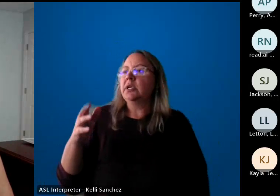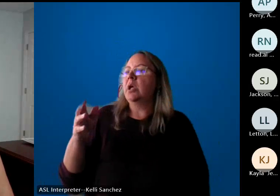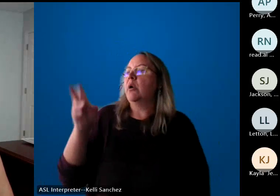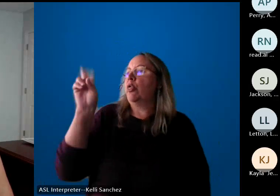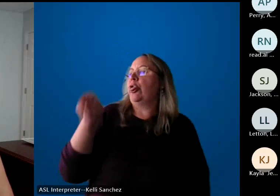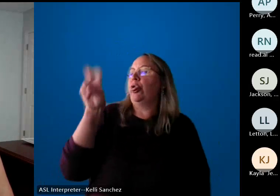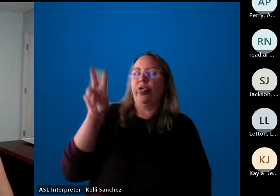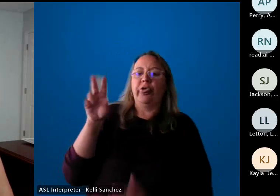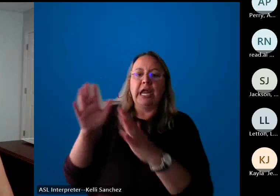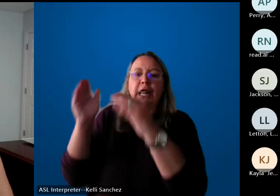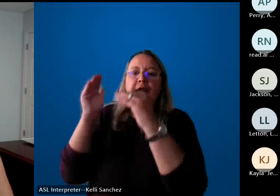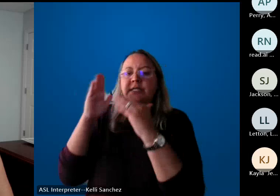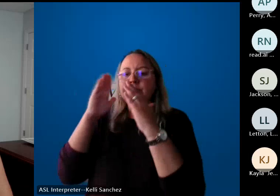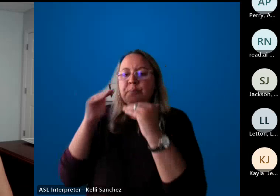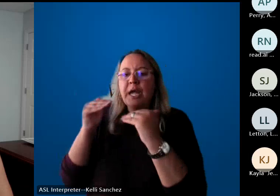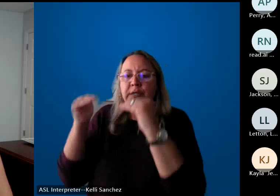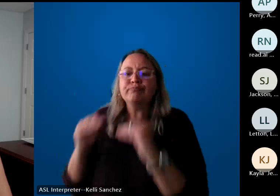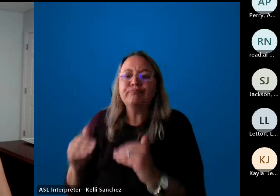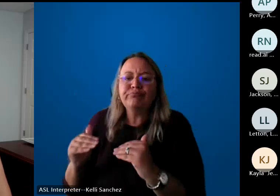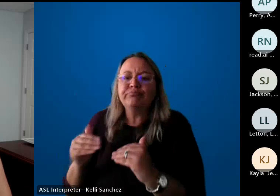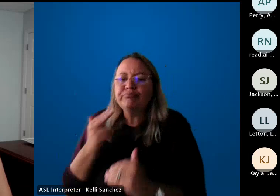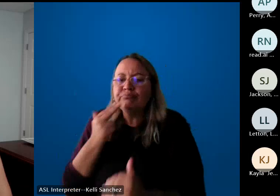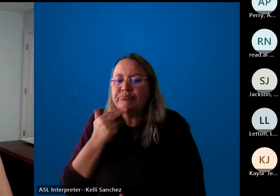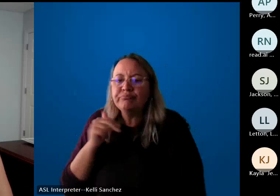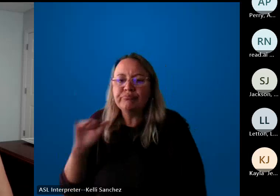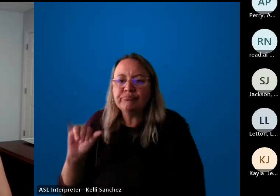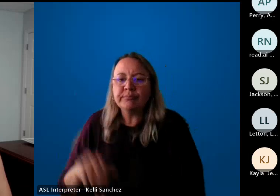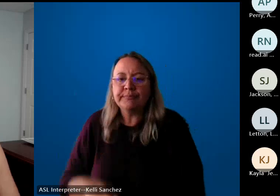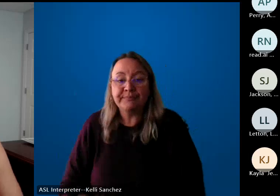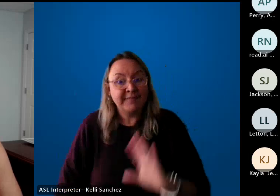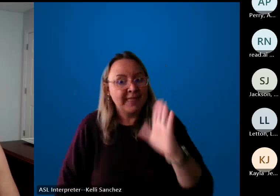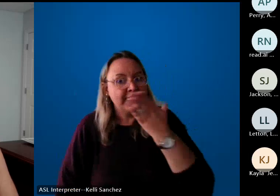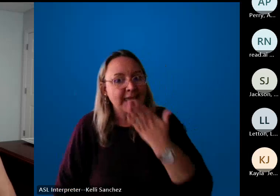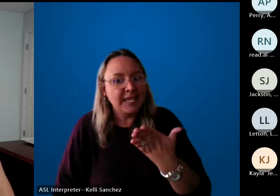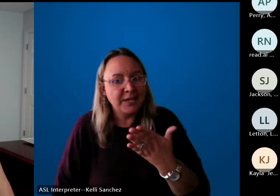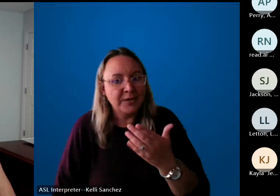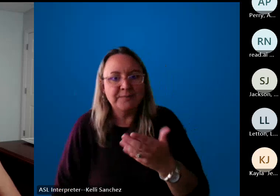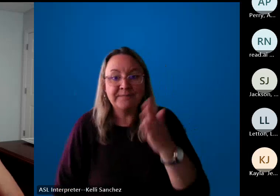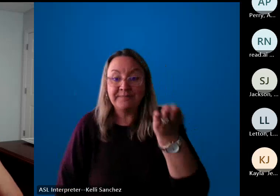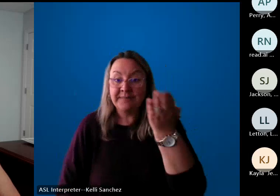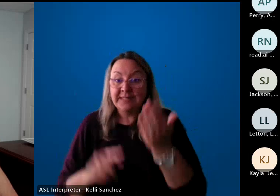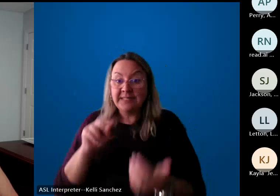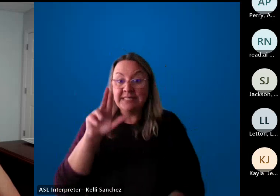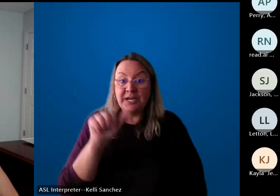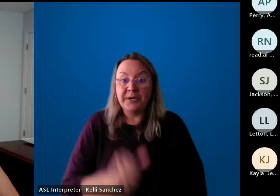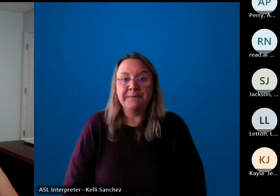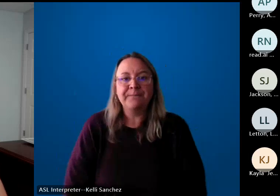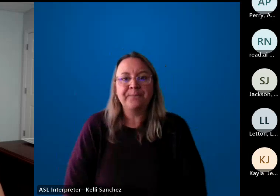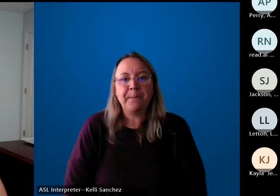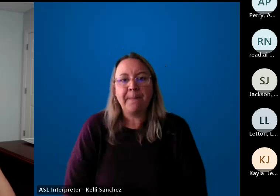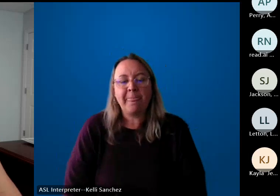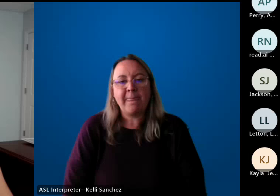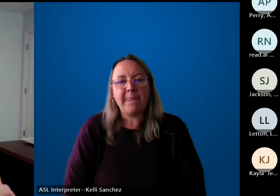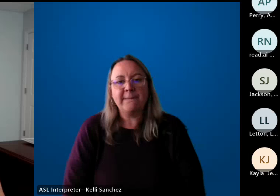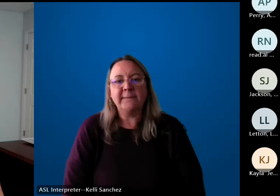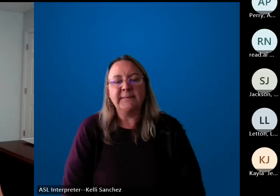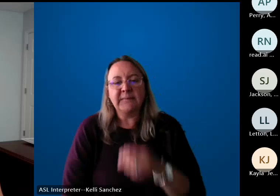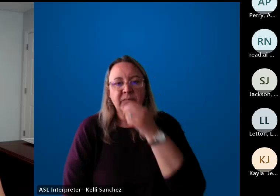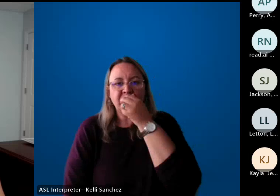expectations. Yeah. So thank you for that, Gene. Tara? Yeah, and I just want to say, I just want to